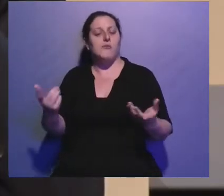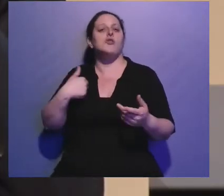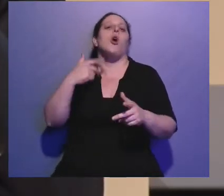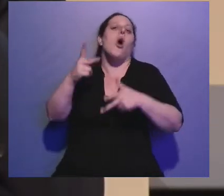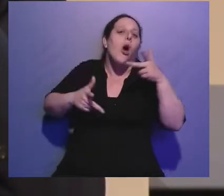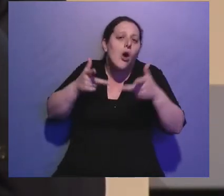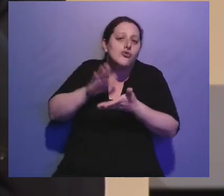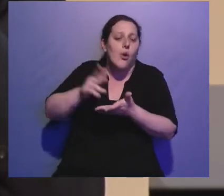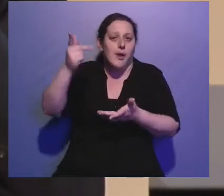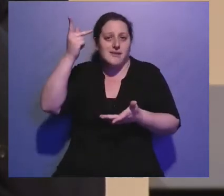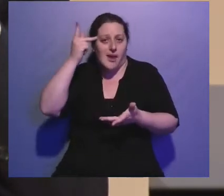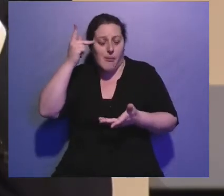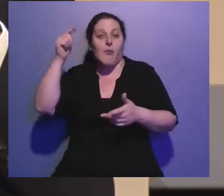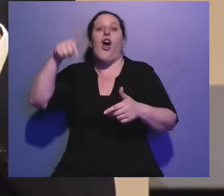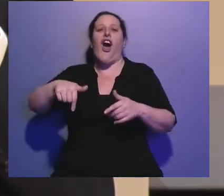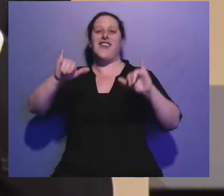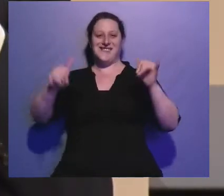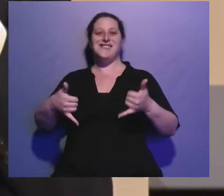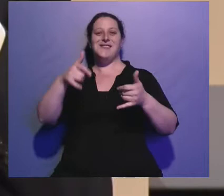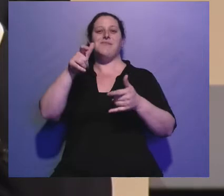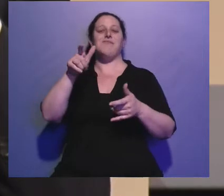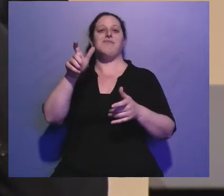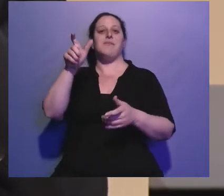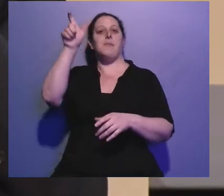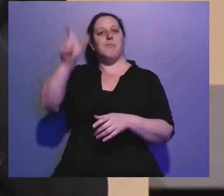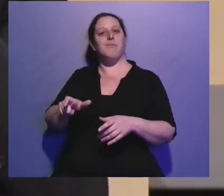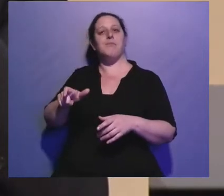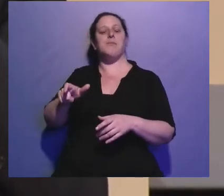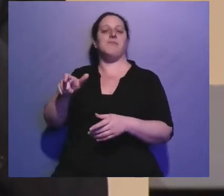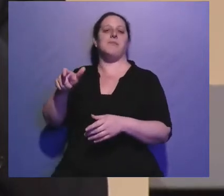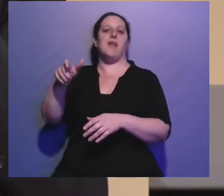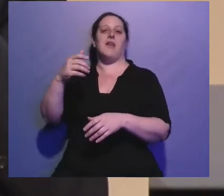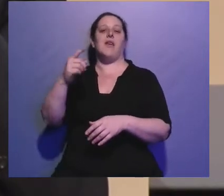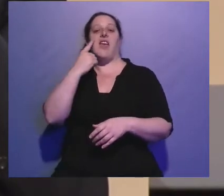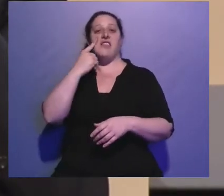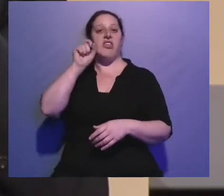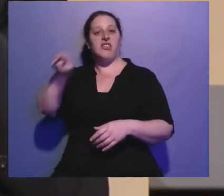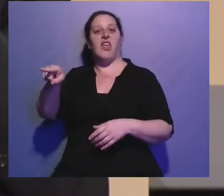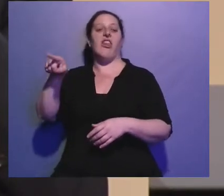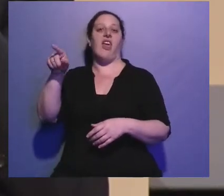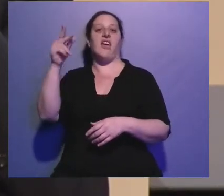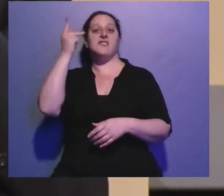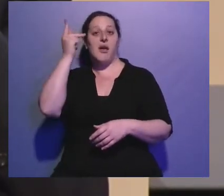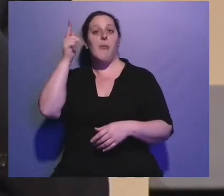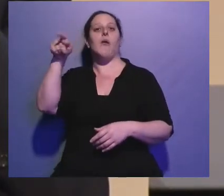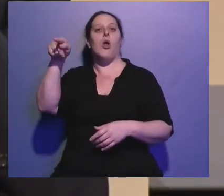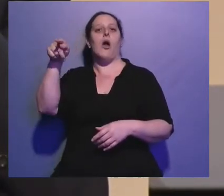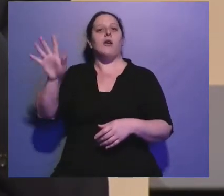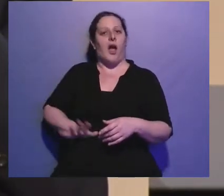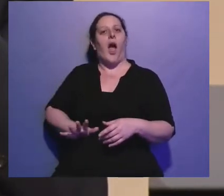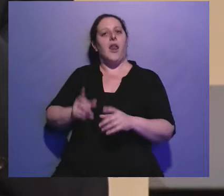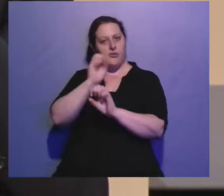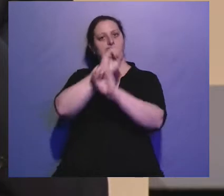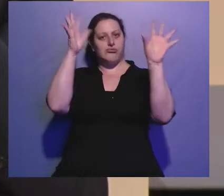I'm speaking on behalf of Sao Paulo. Today, we do have the political will in the mayor of Sao Paulo and also the